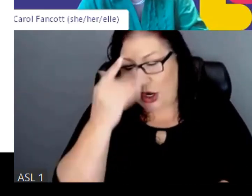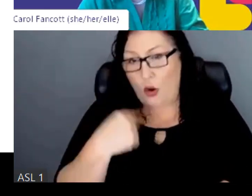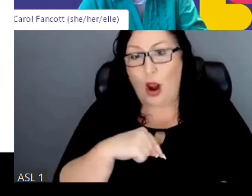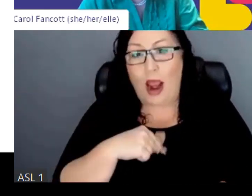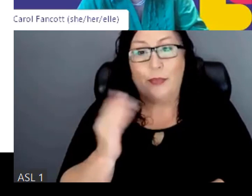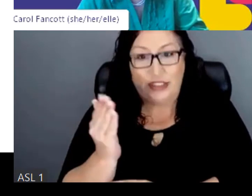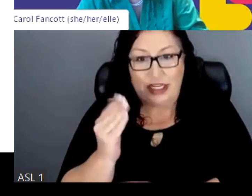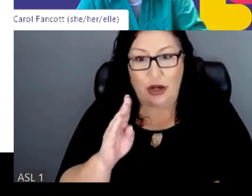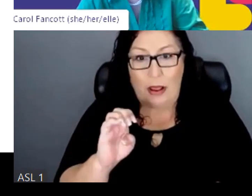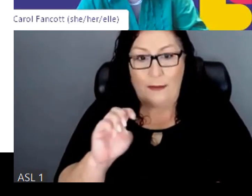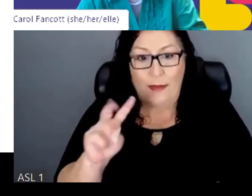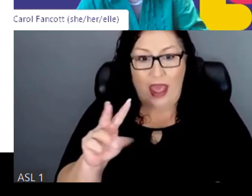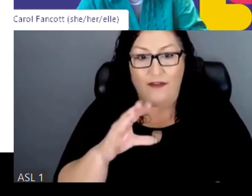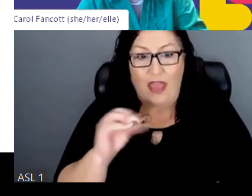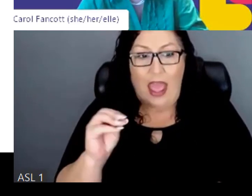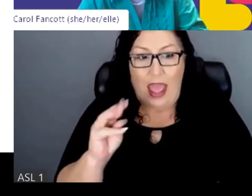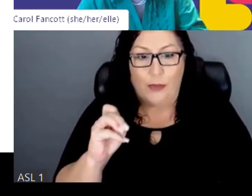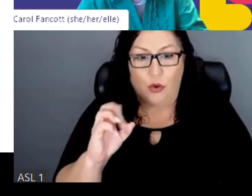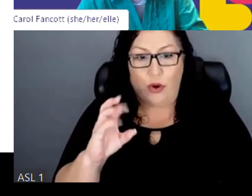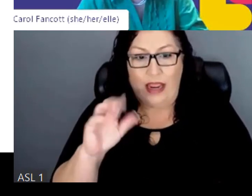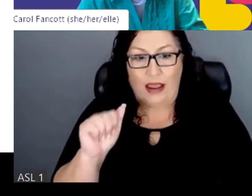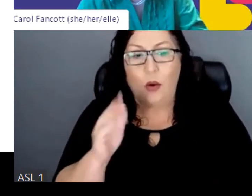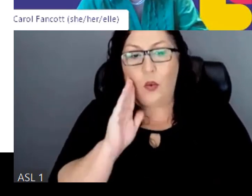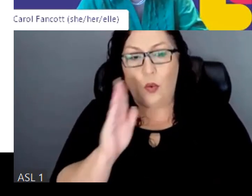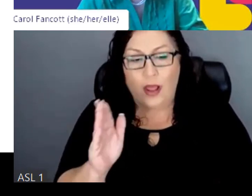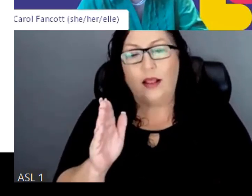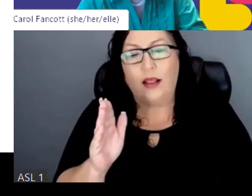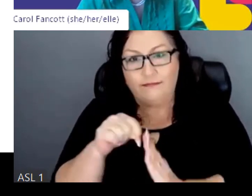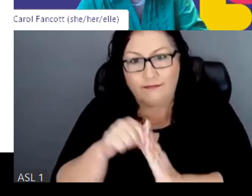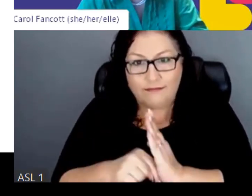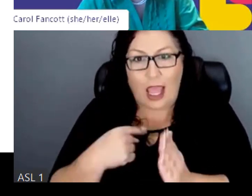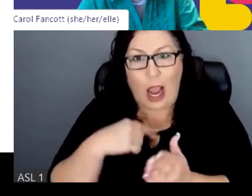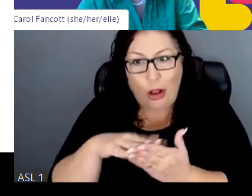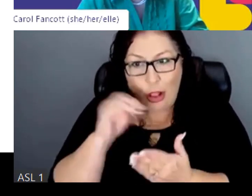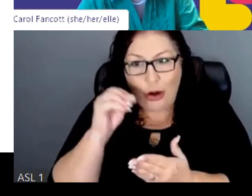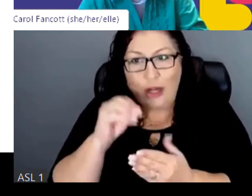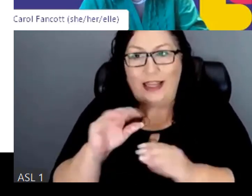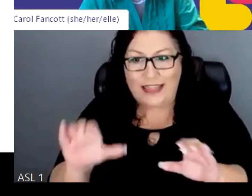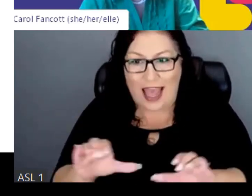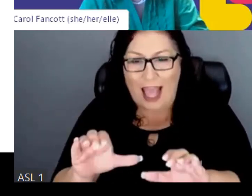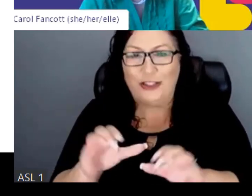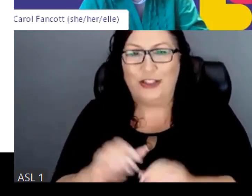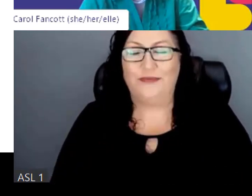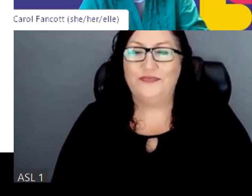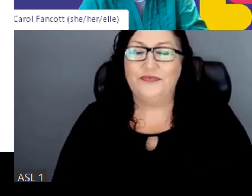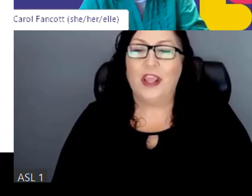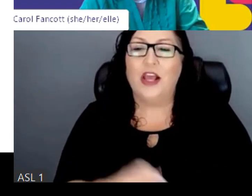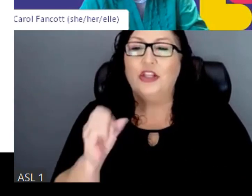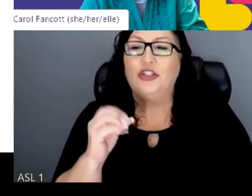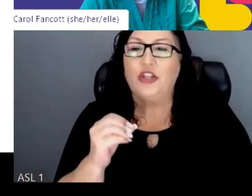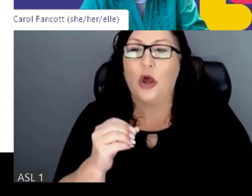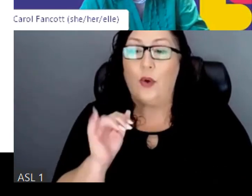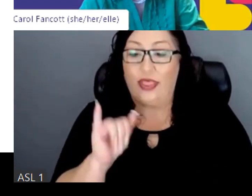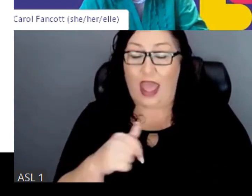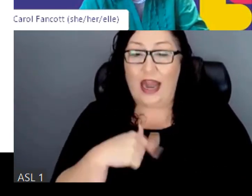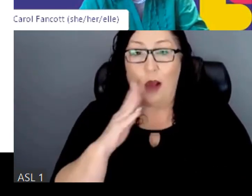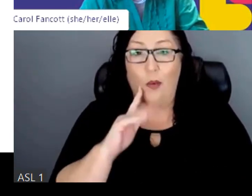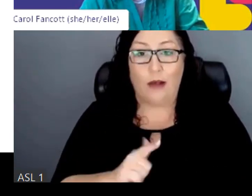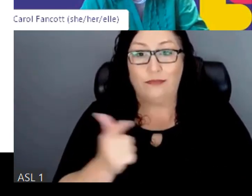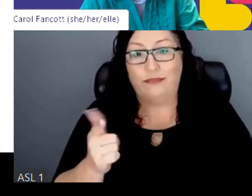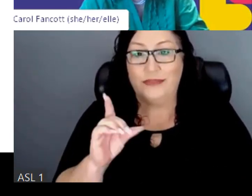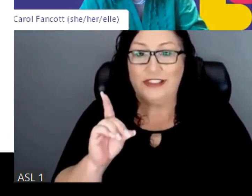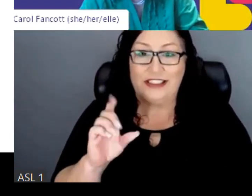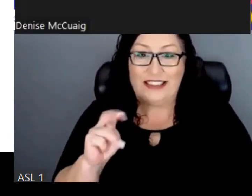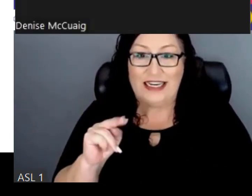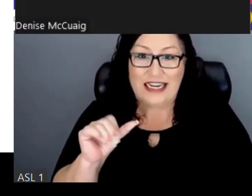as I know our presenters, Bev and Marika, are going to extend our learning into action. And with that, I'm going to hand it off